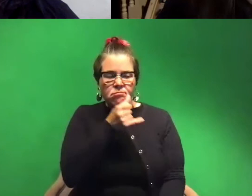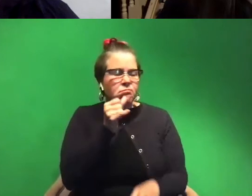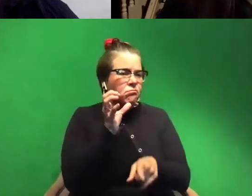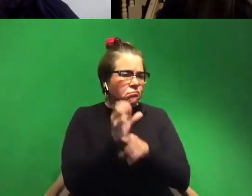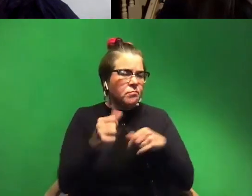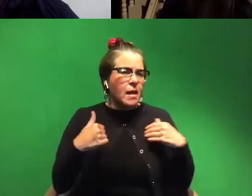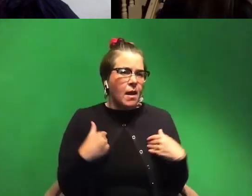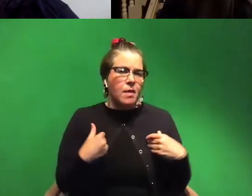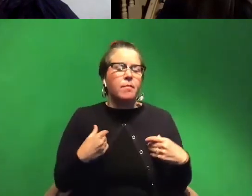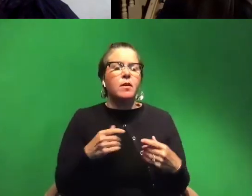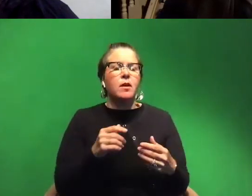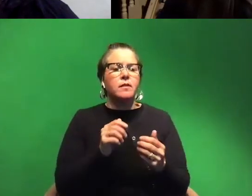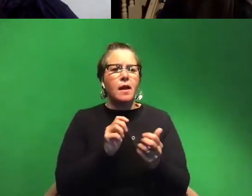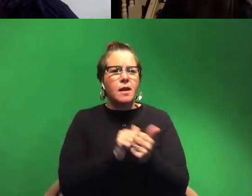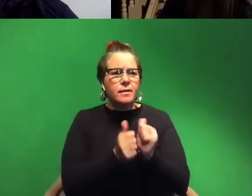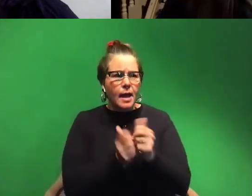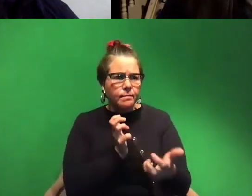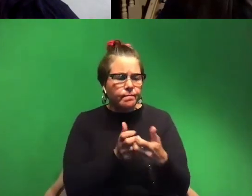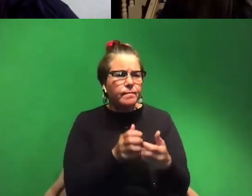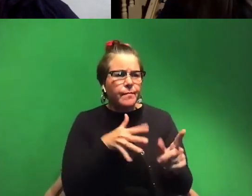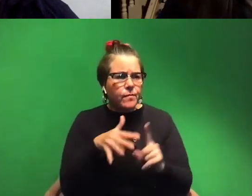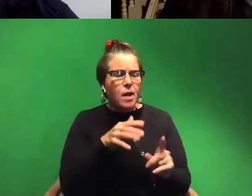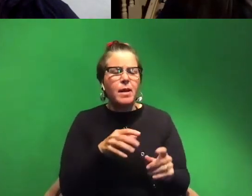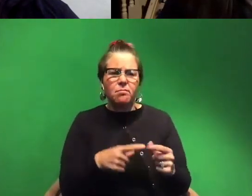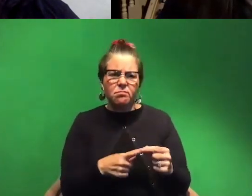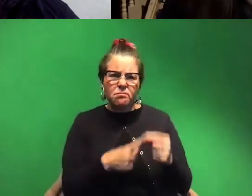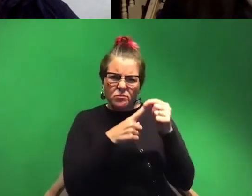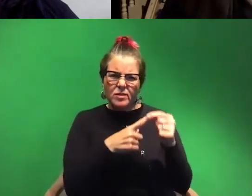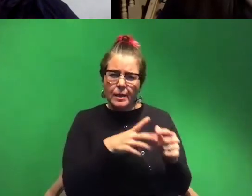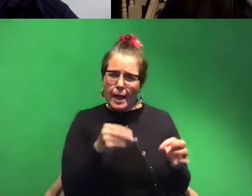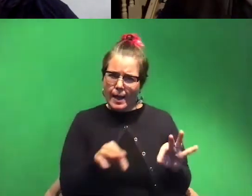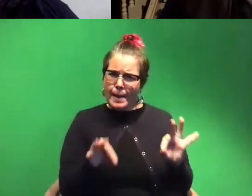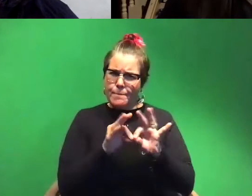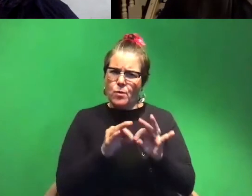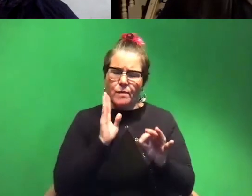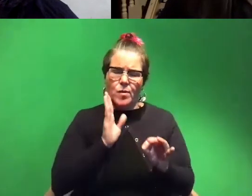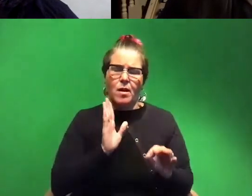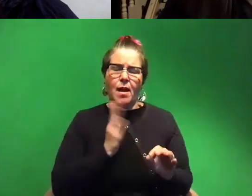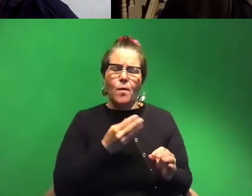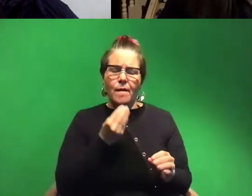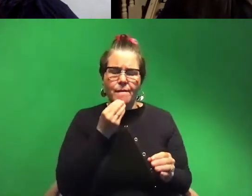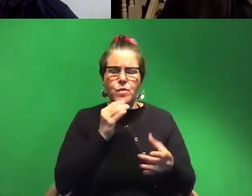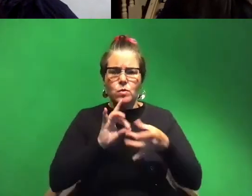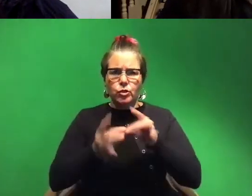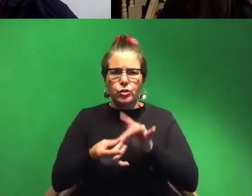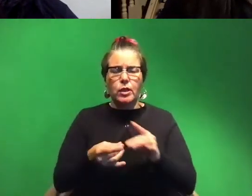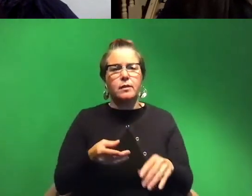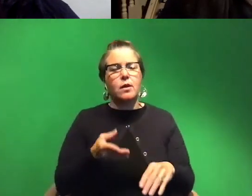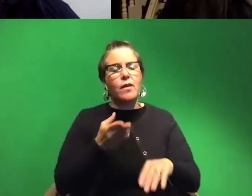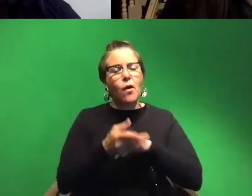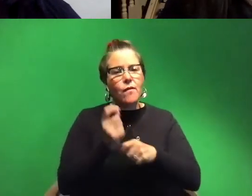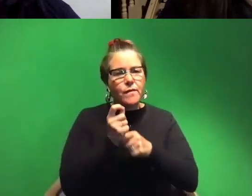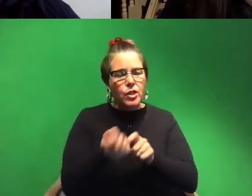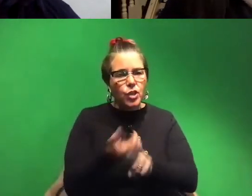and how adaptive they are, and how truly unique and probably important to our food chain they are. And we've overfished them because